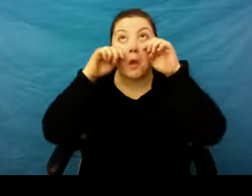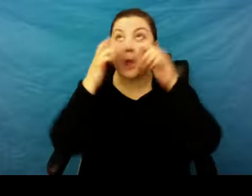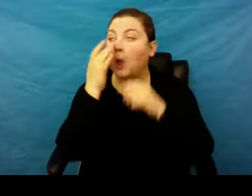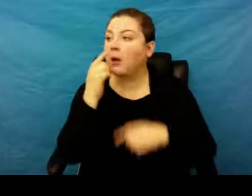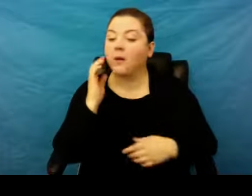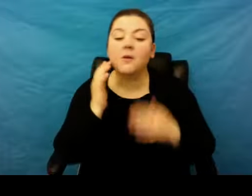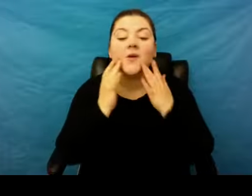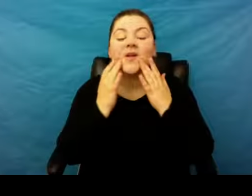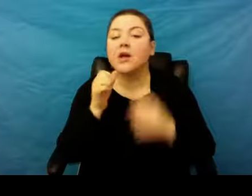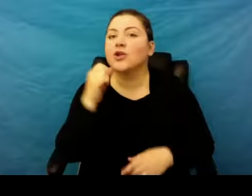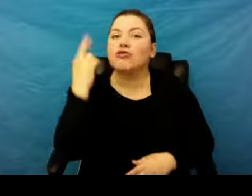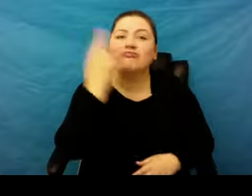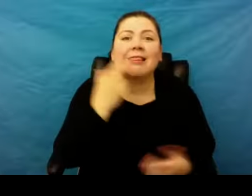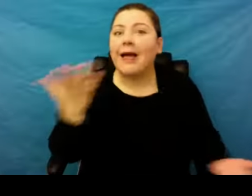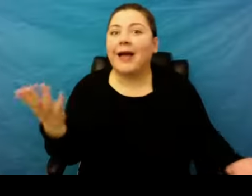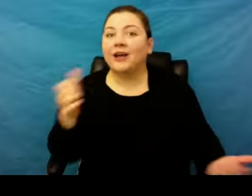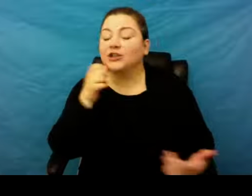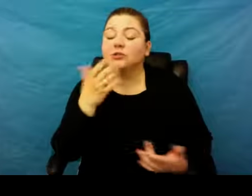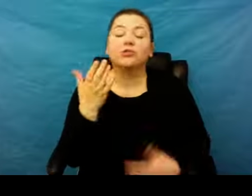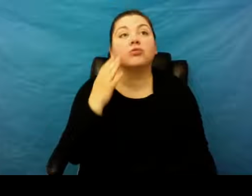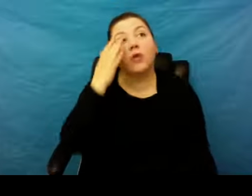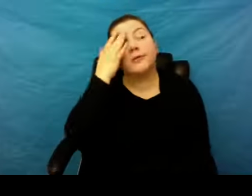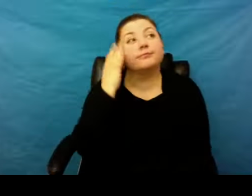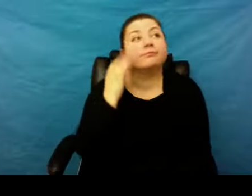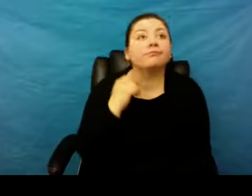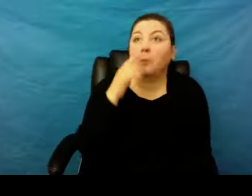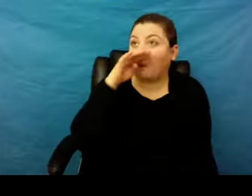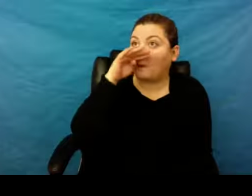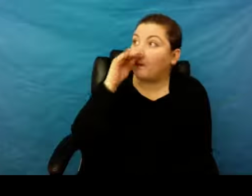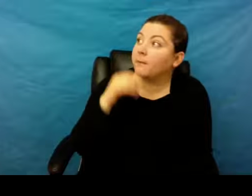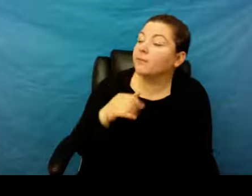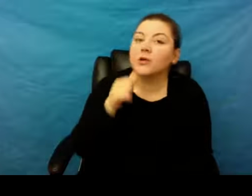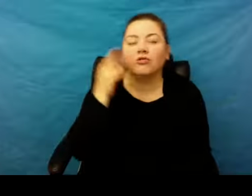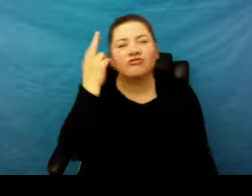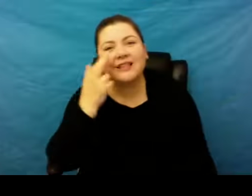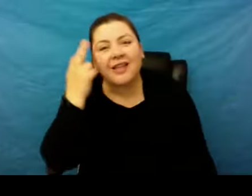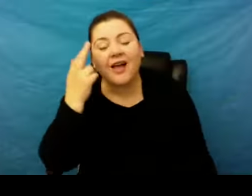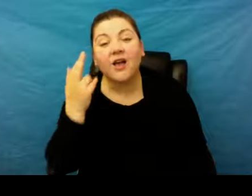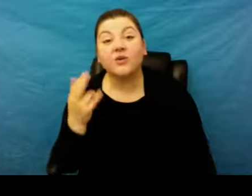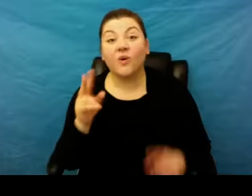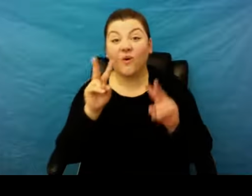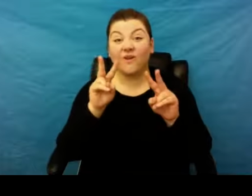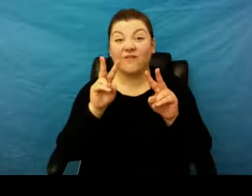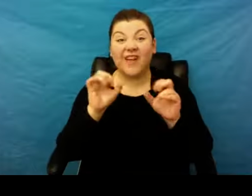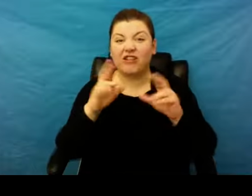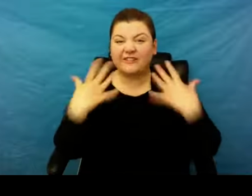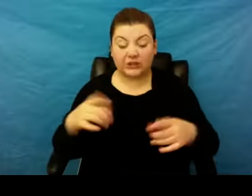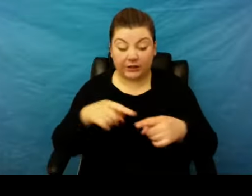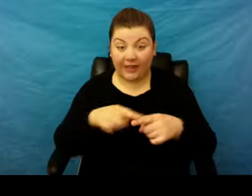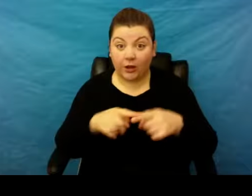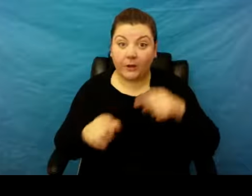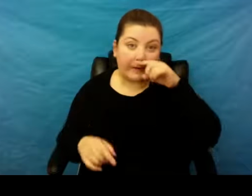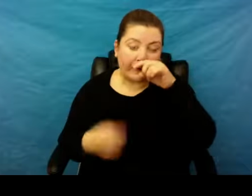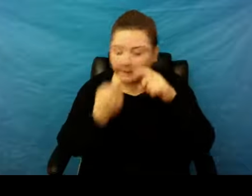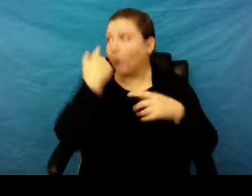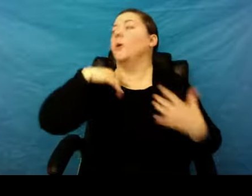even realize it. You move your hand, you scratch your nose. And so the virus has taken advantage of this. And the reason why everyone